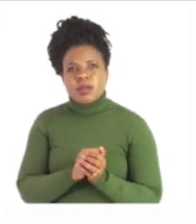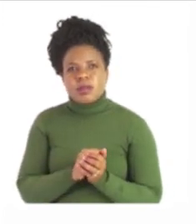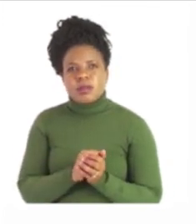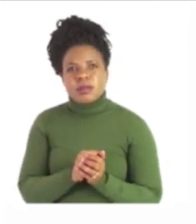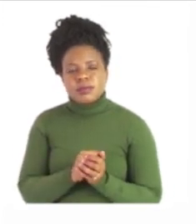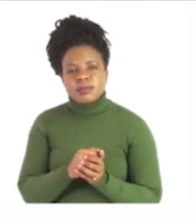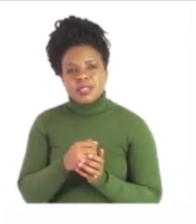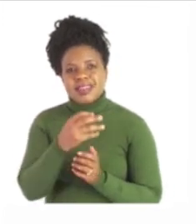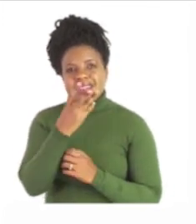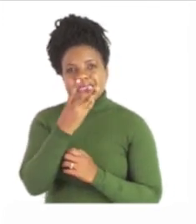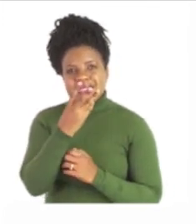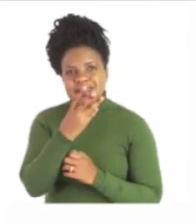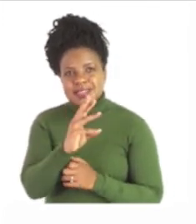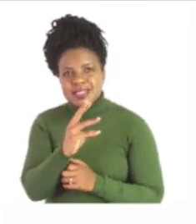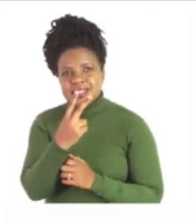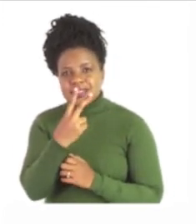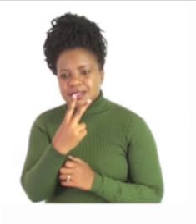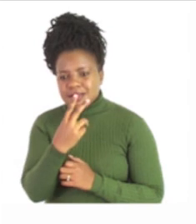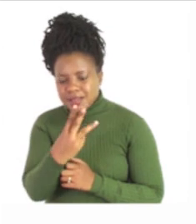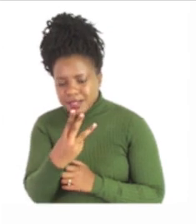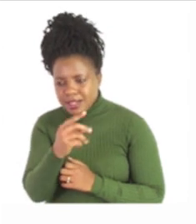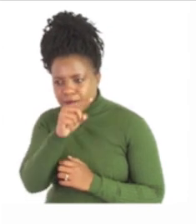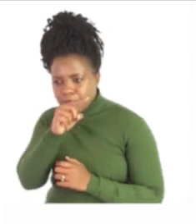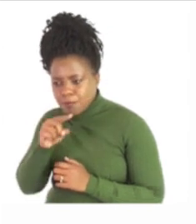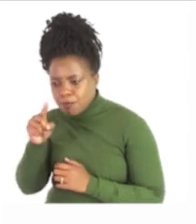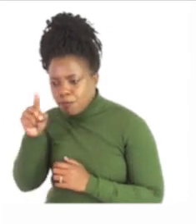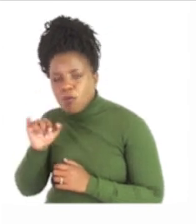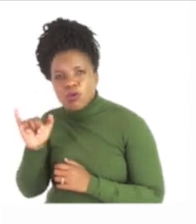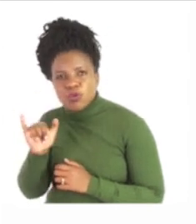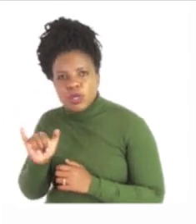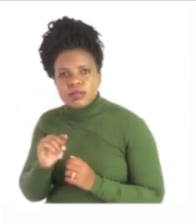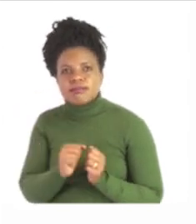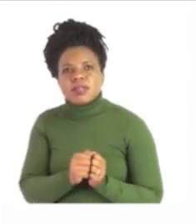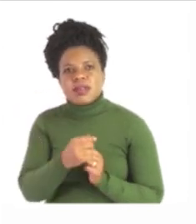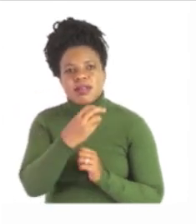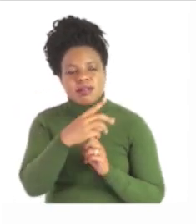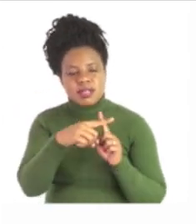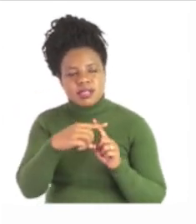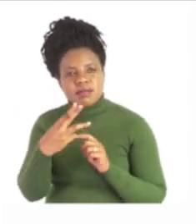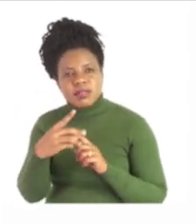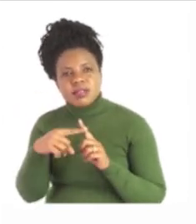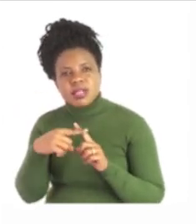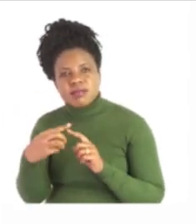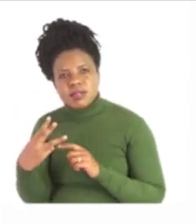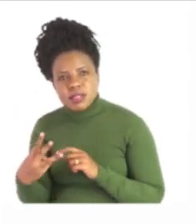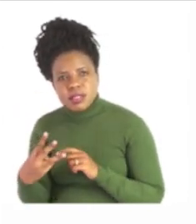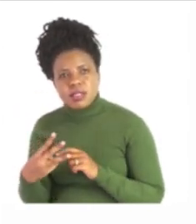The second one, if you have 63, what could be the answer? 3 times 3 times